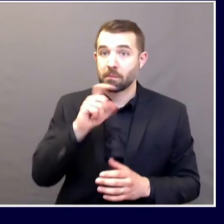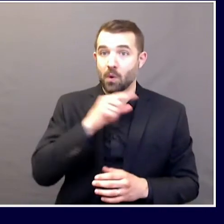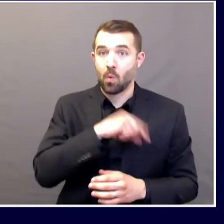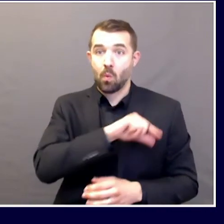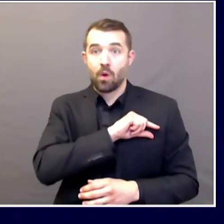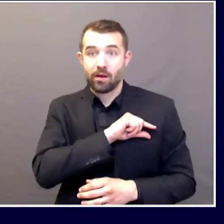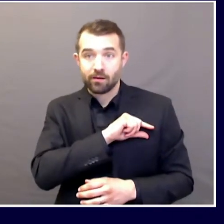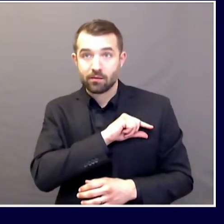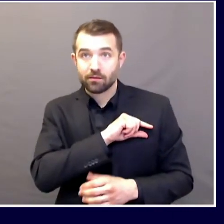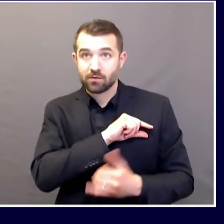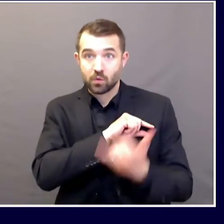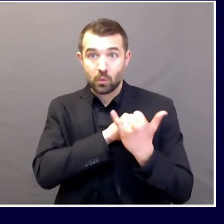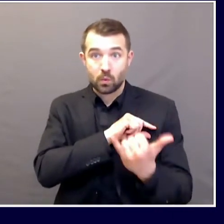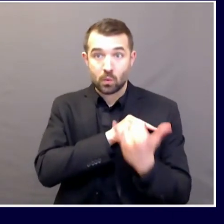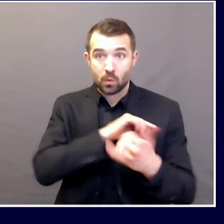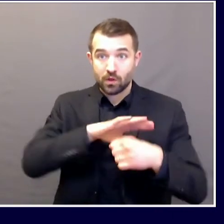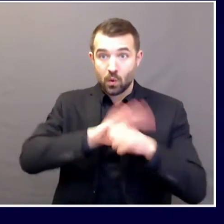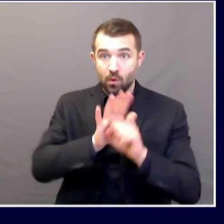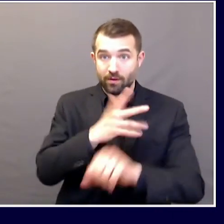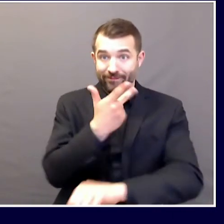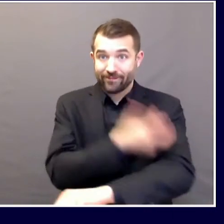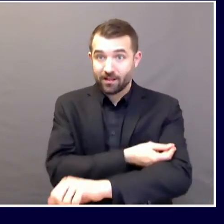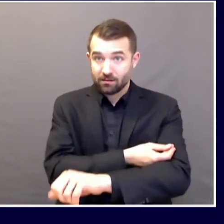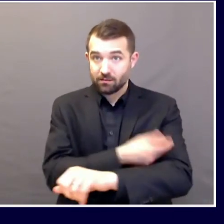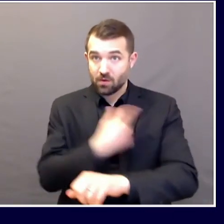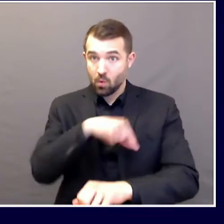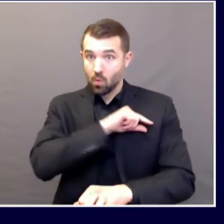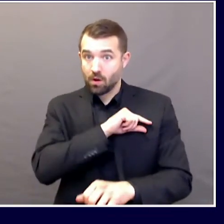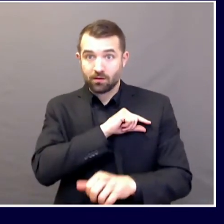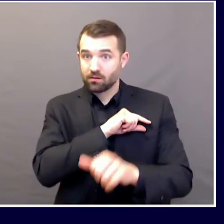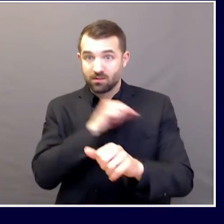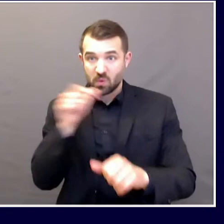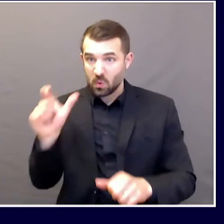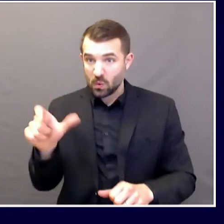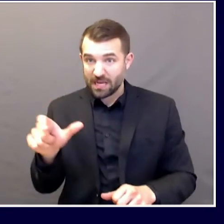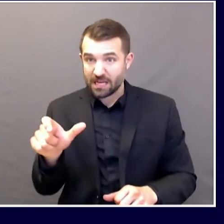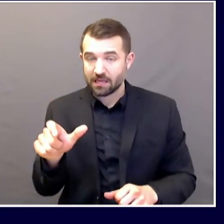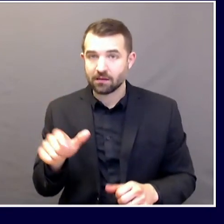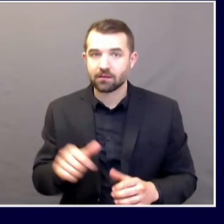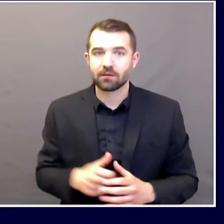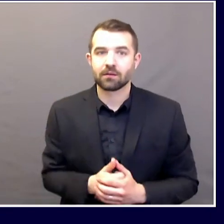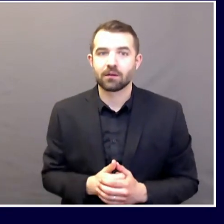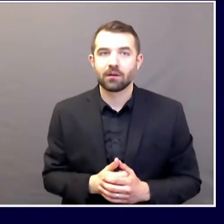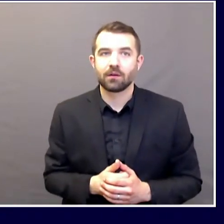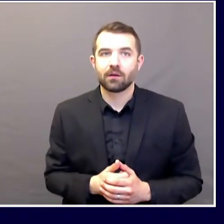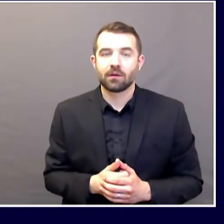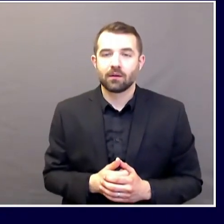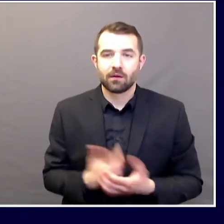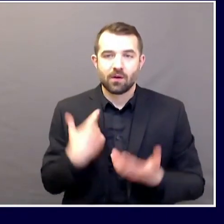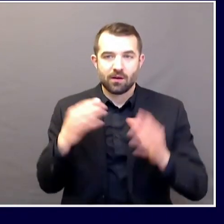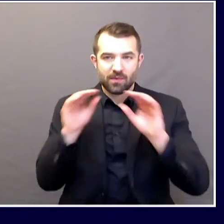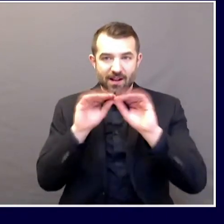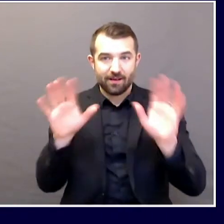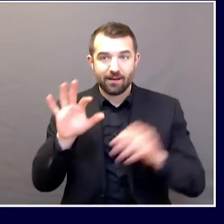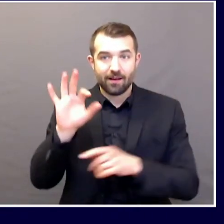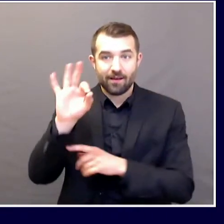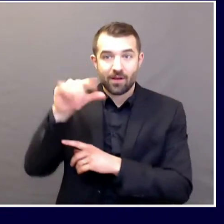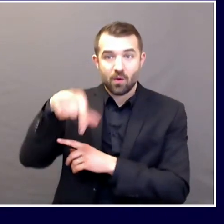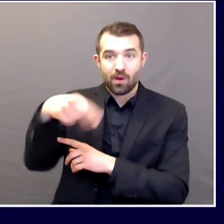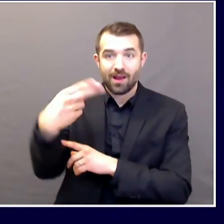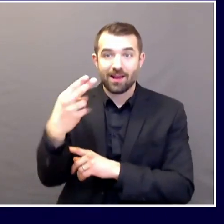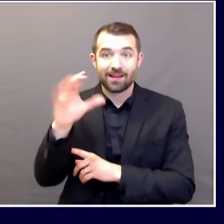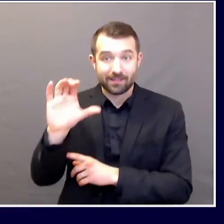Chris, I want to back up. FQHCs are open to the community, and we'll get you more information on